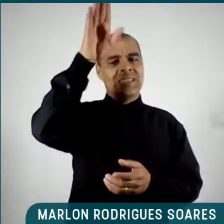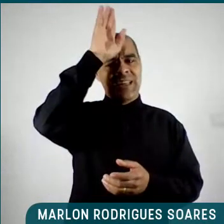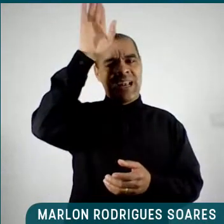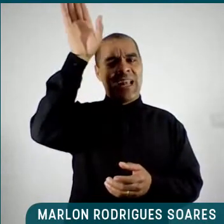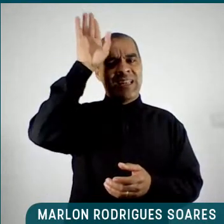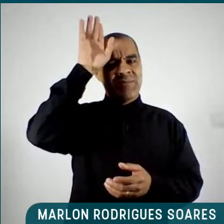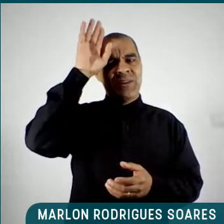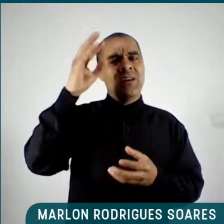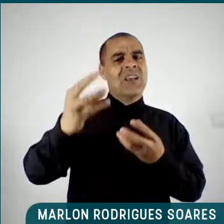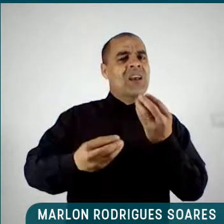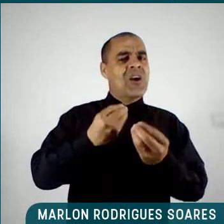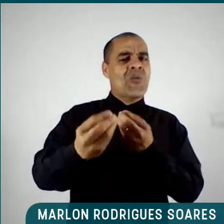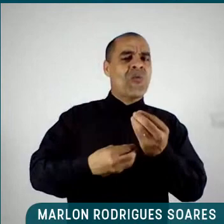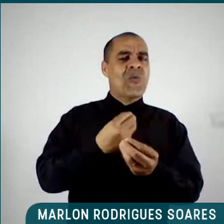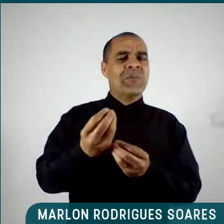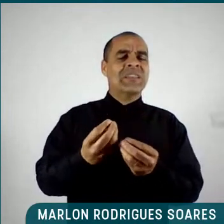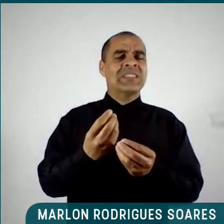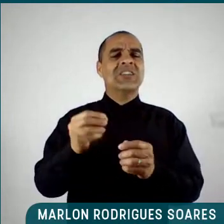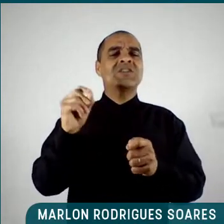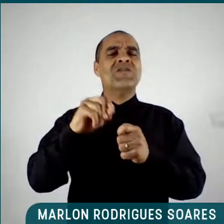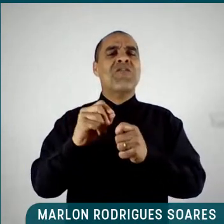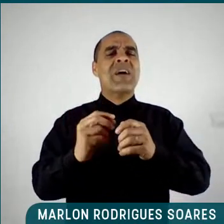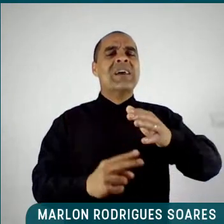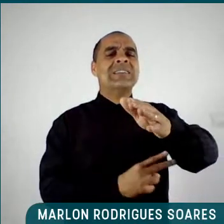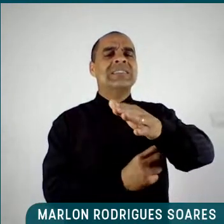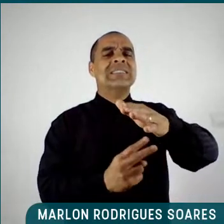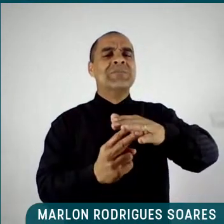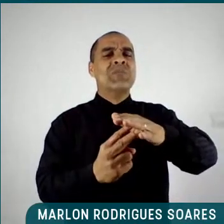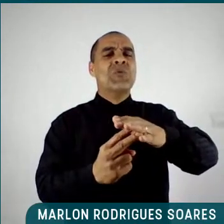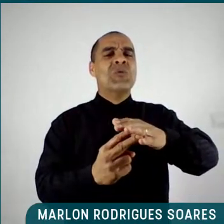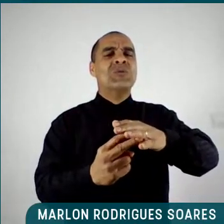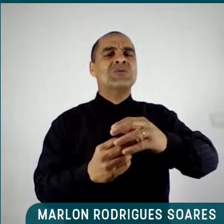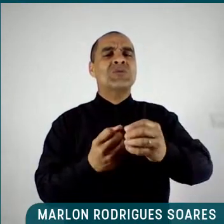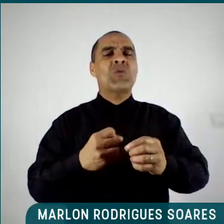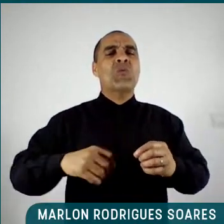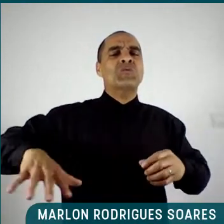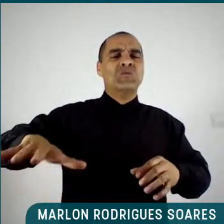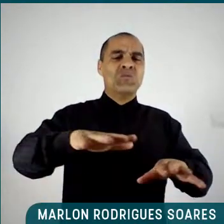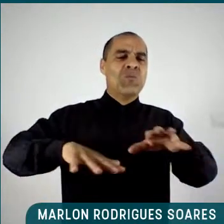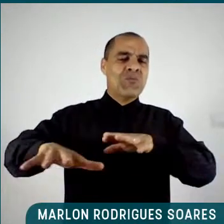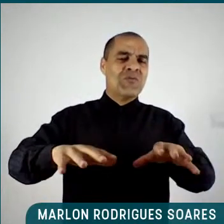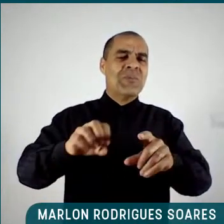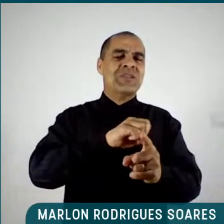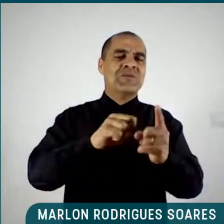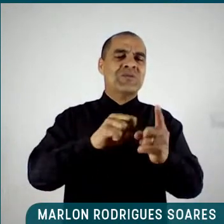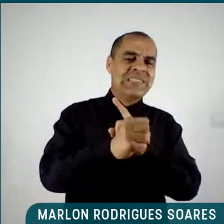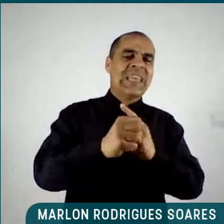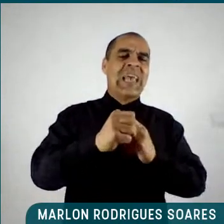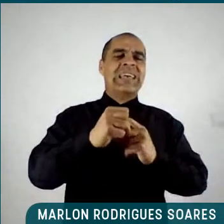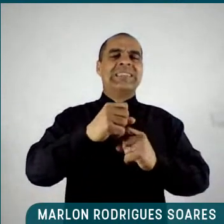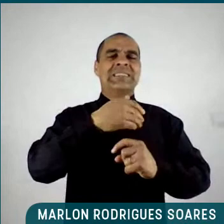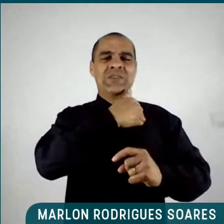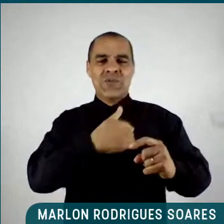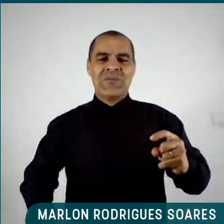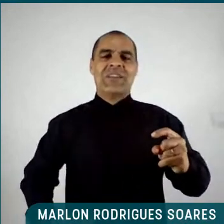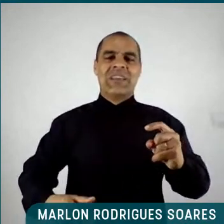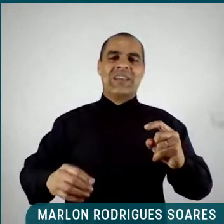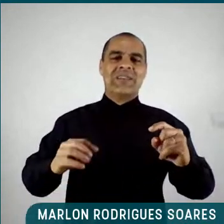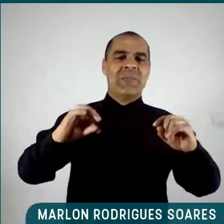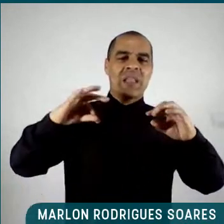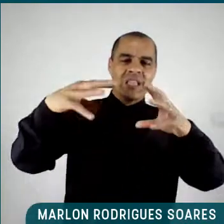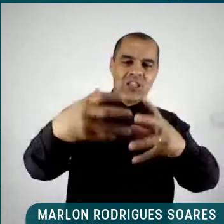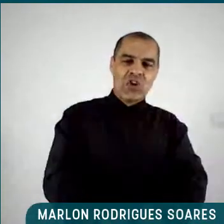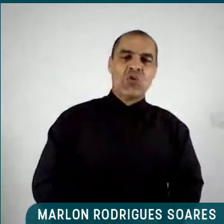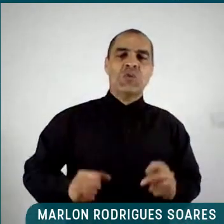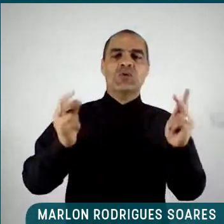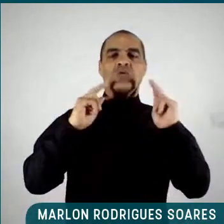a representative of the academia. How can we build up these bridges with the social movements, with the private sector, with the